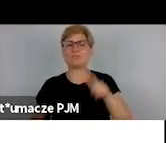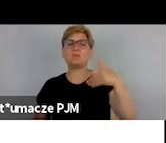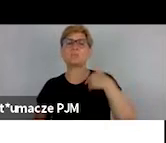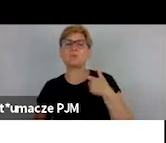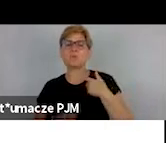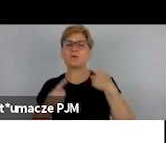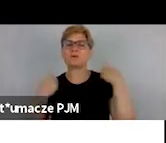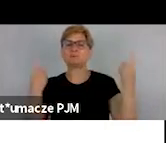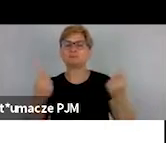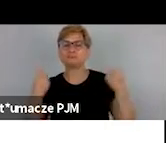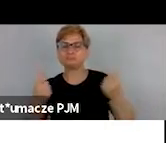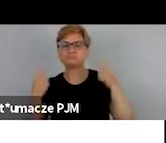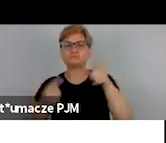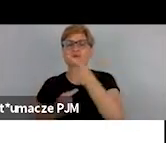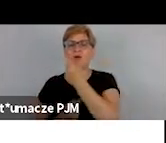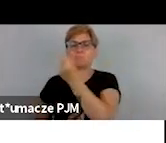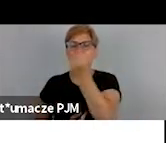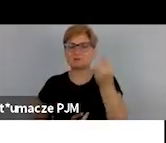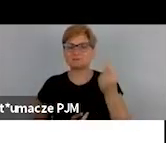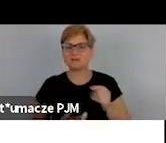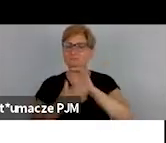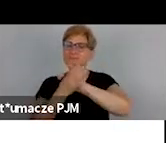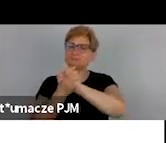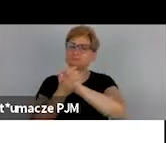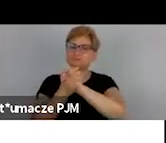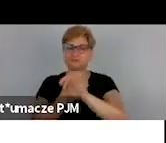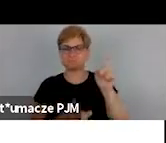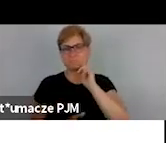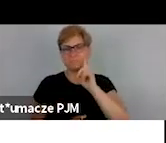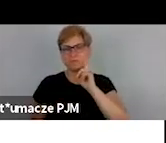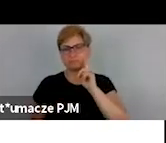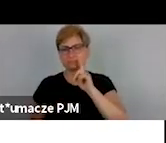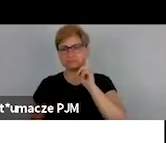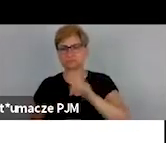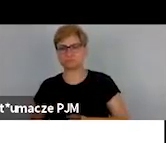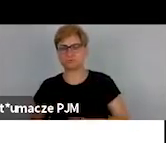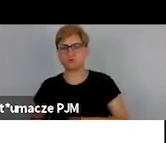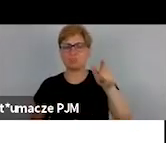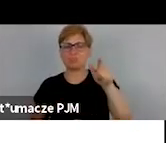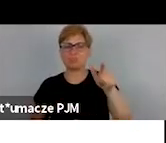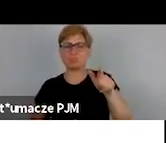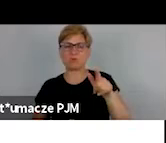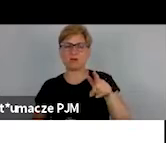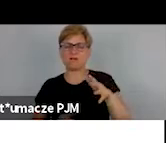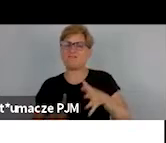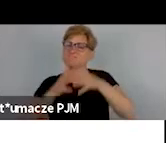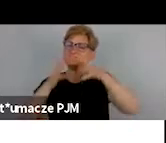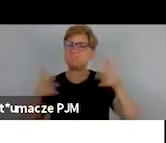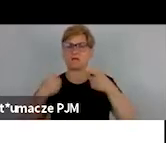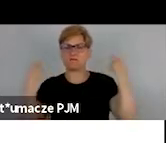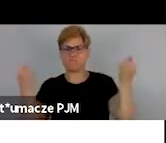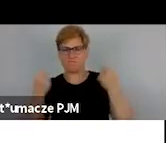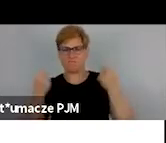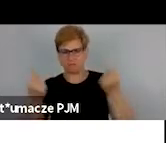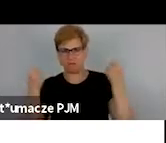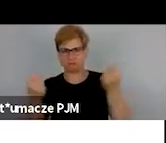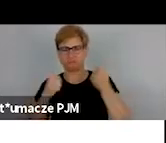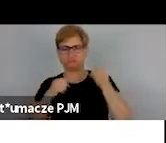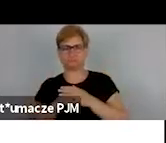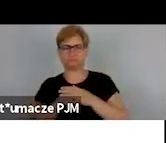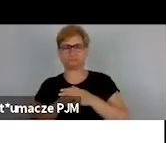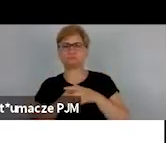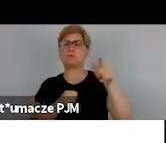were big campaigns that kind of shaped the work with men and boys in South Africa. That mural that you see at the